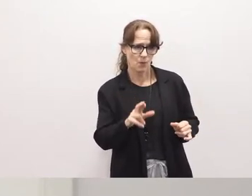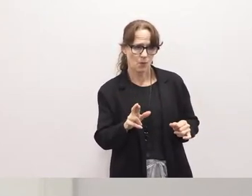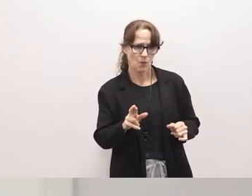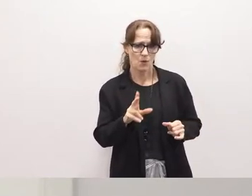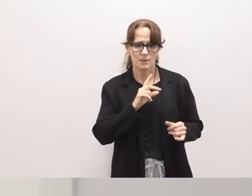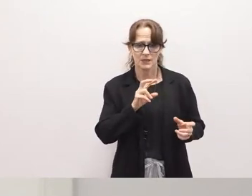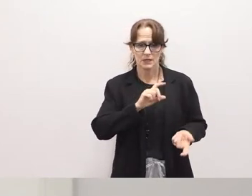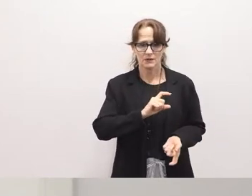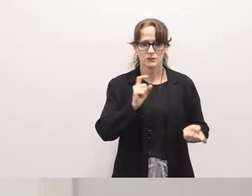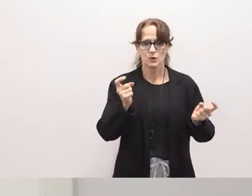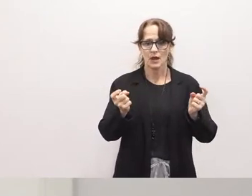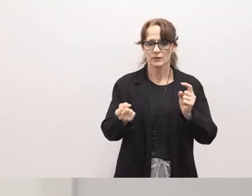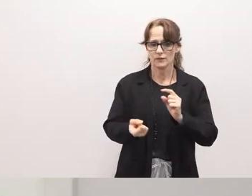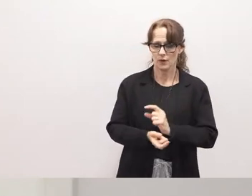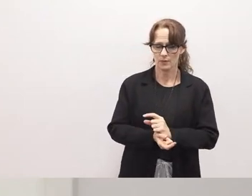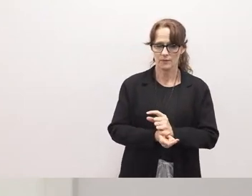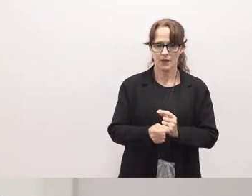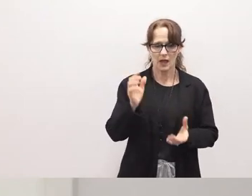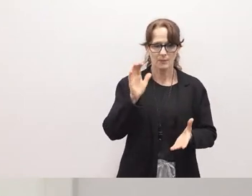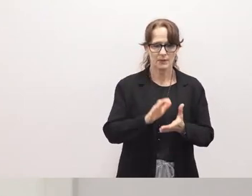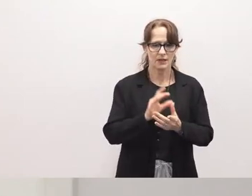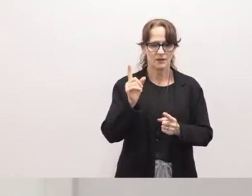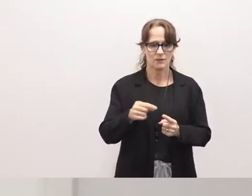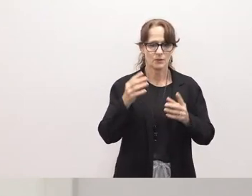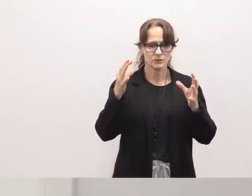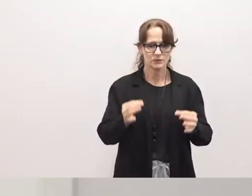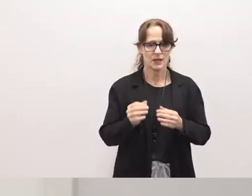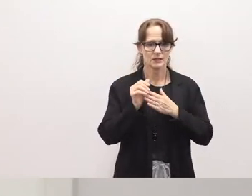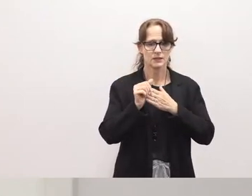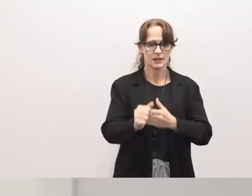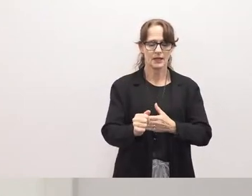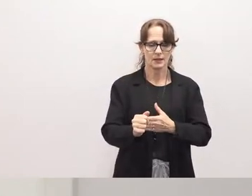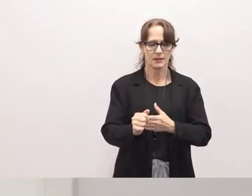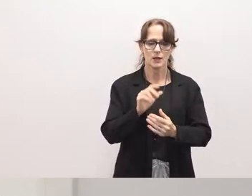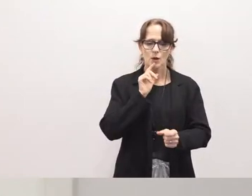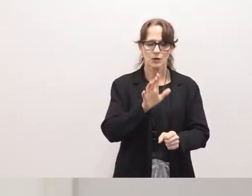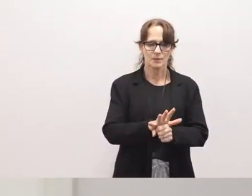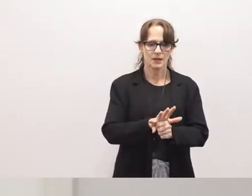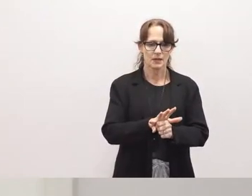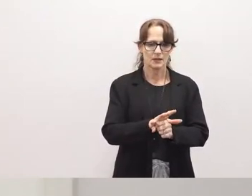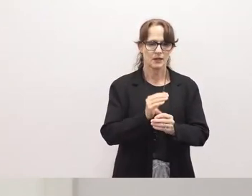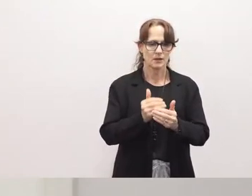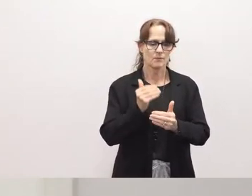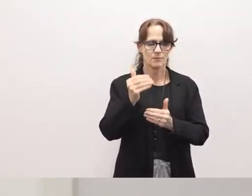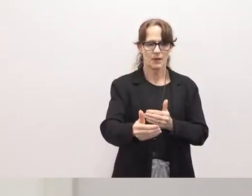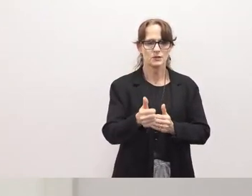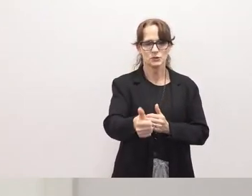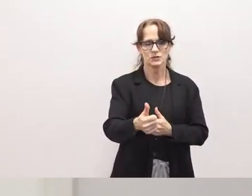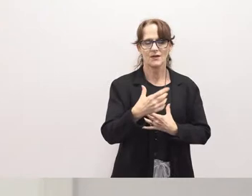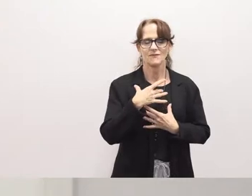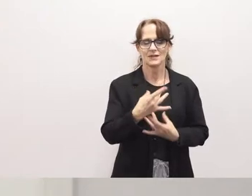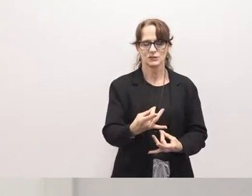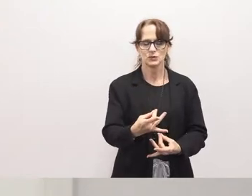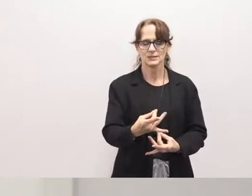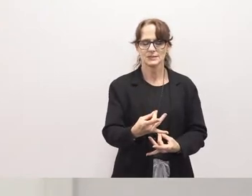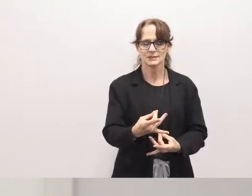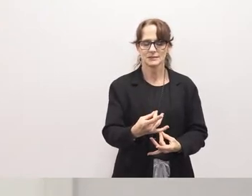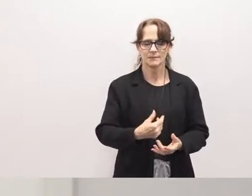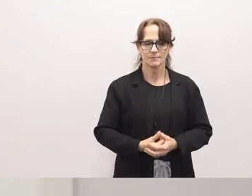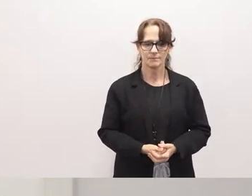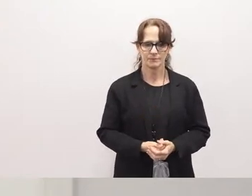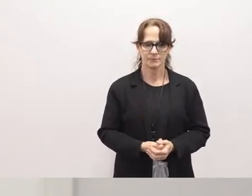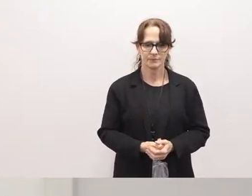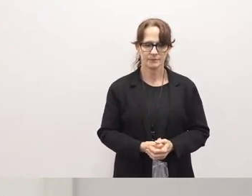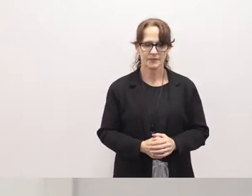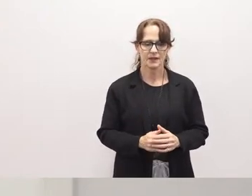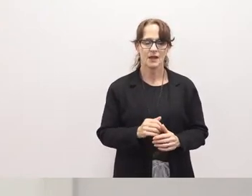be transformative. I believe that when you decide to lead, your commitment extends beyond your self-interest. All of this,